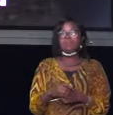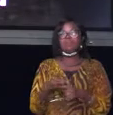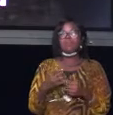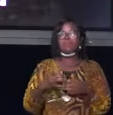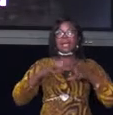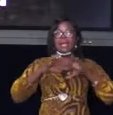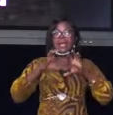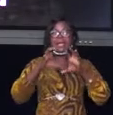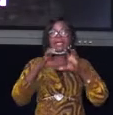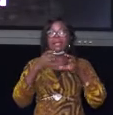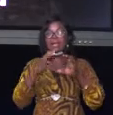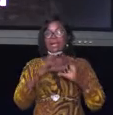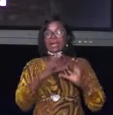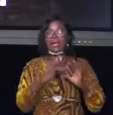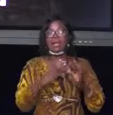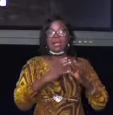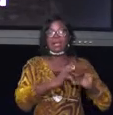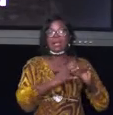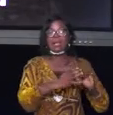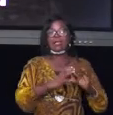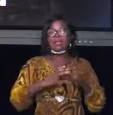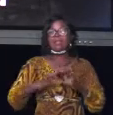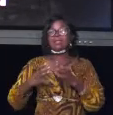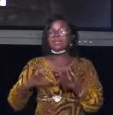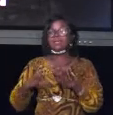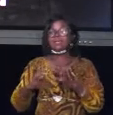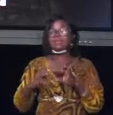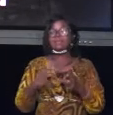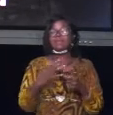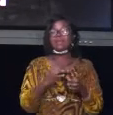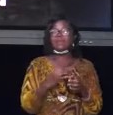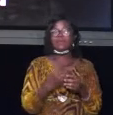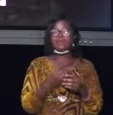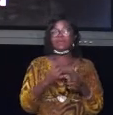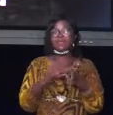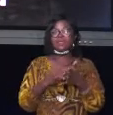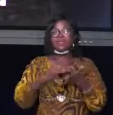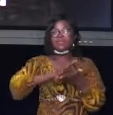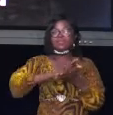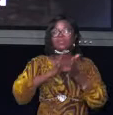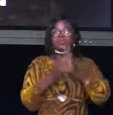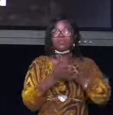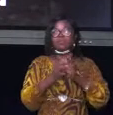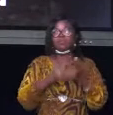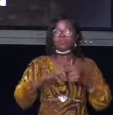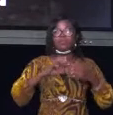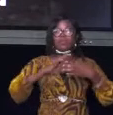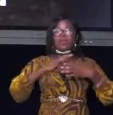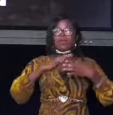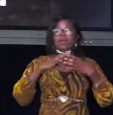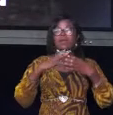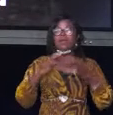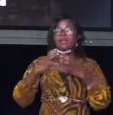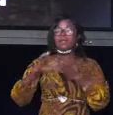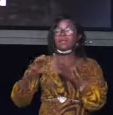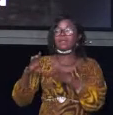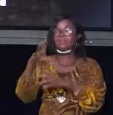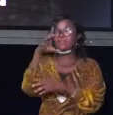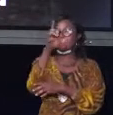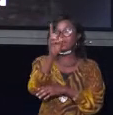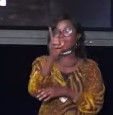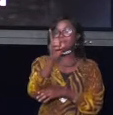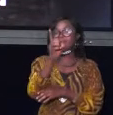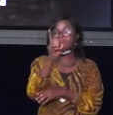B-L-A-B-B-E-D. Classify, classify becomes classified. The Y